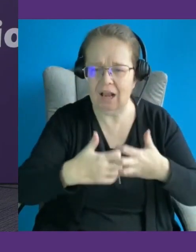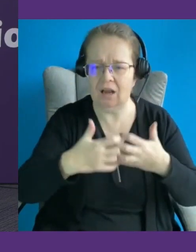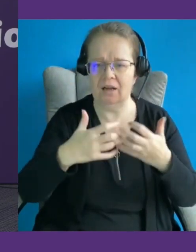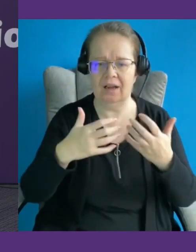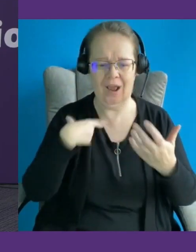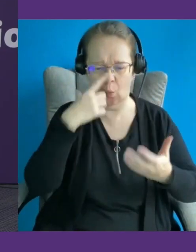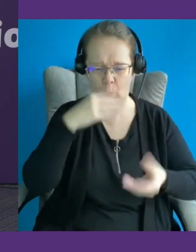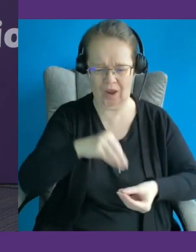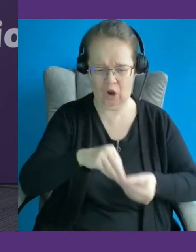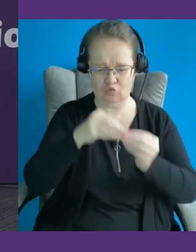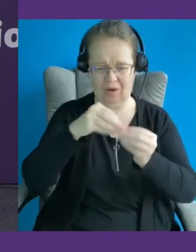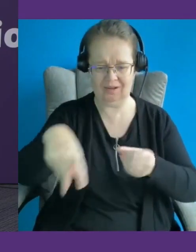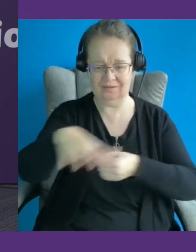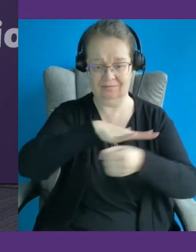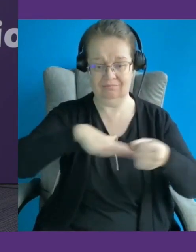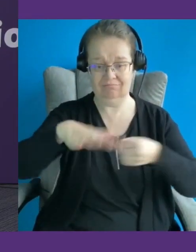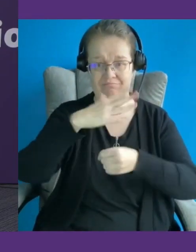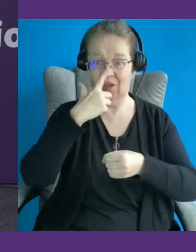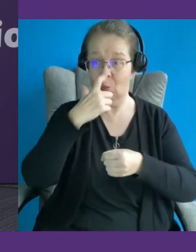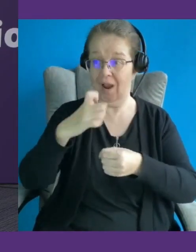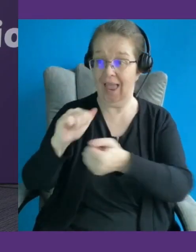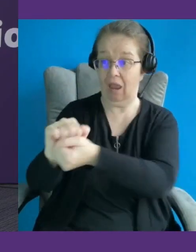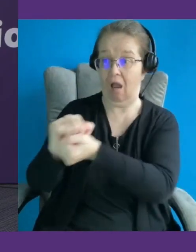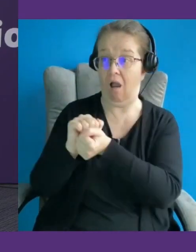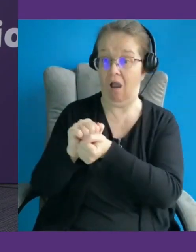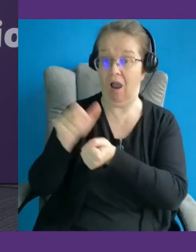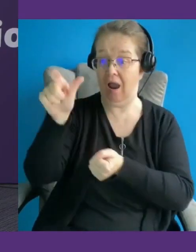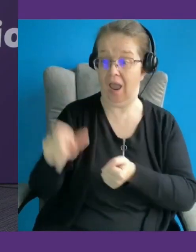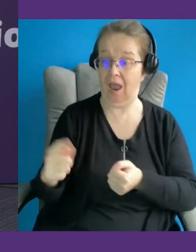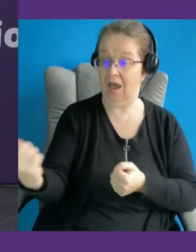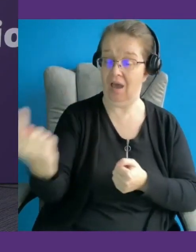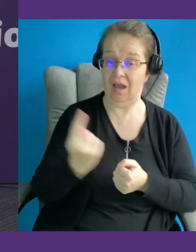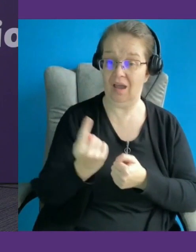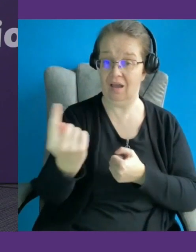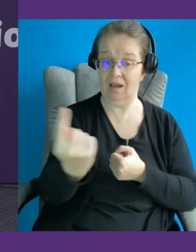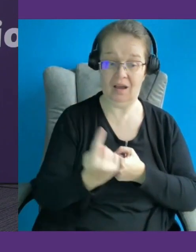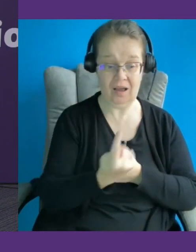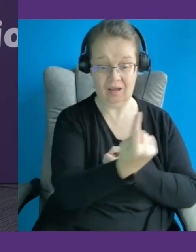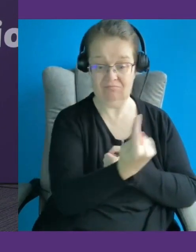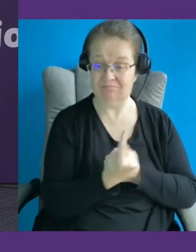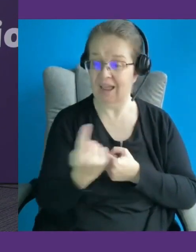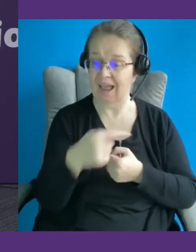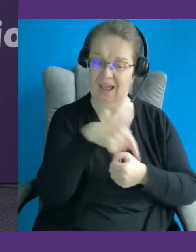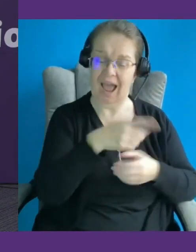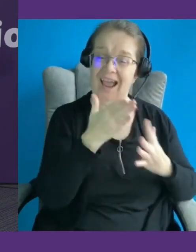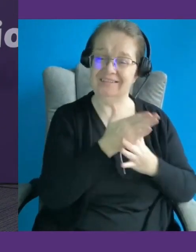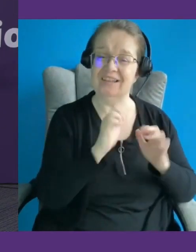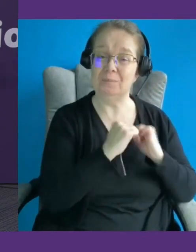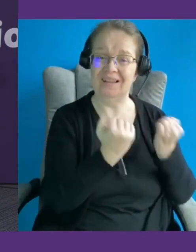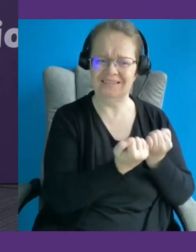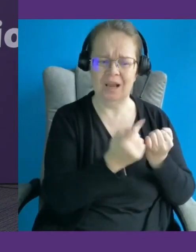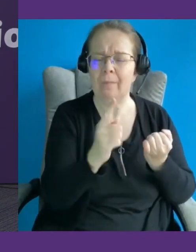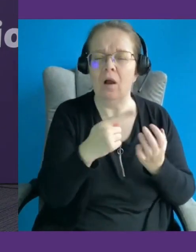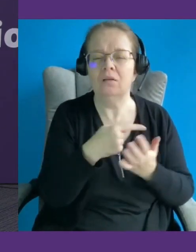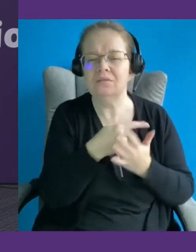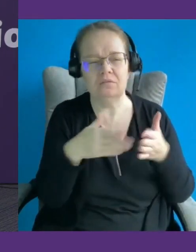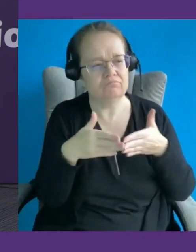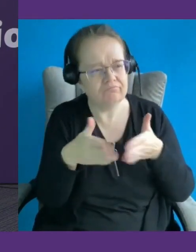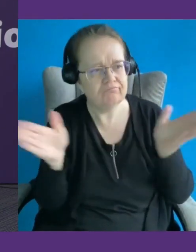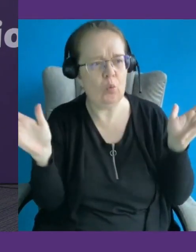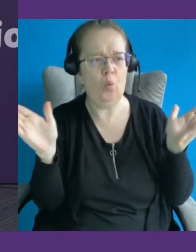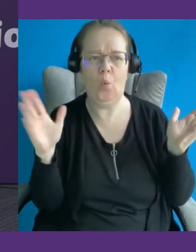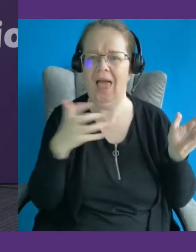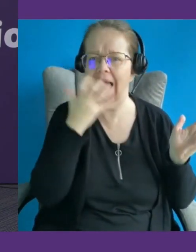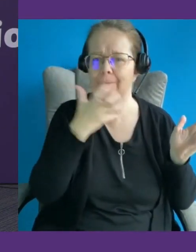an environment where we can hire people into not just the accessibility team, but in teams across Apple. And